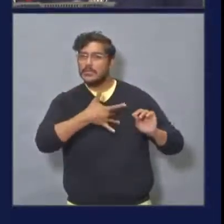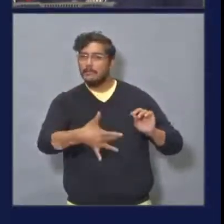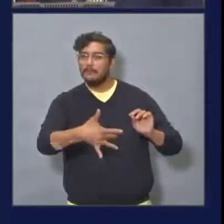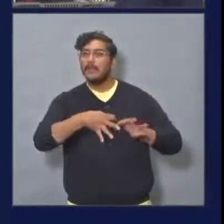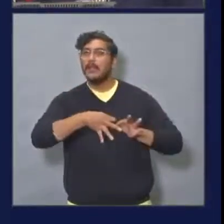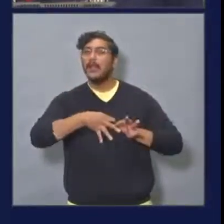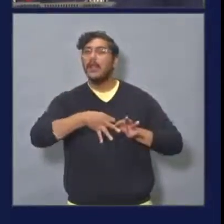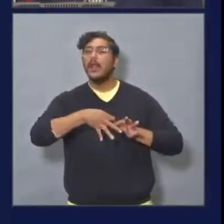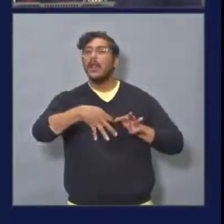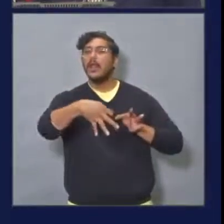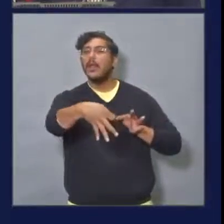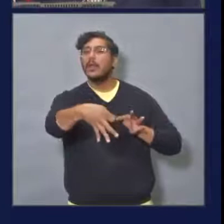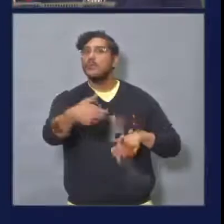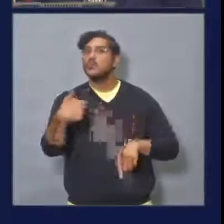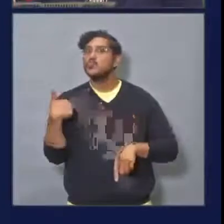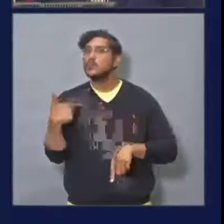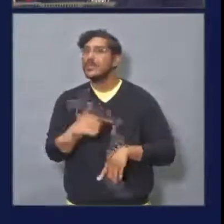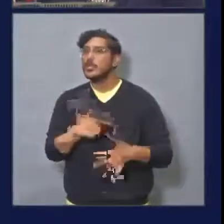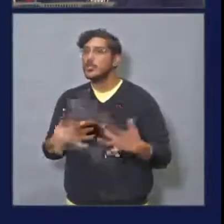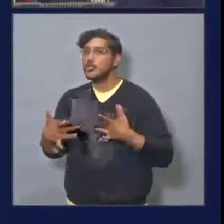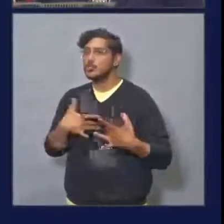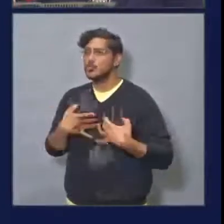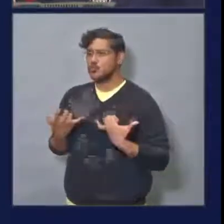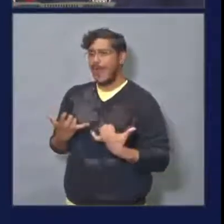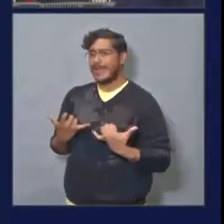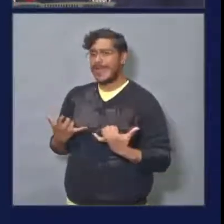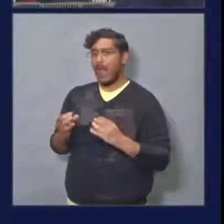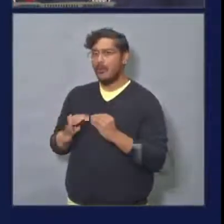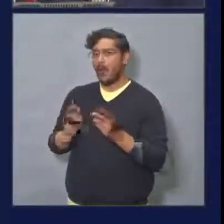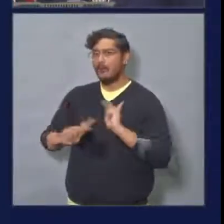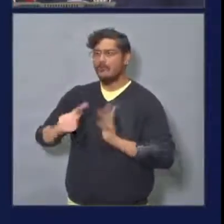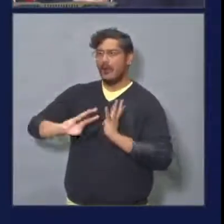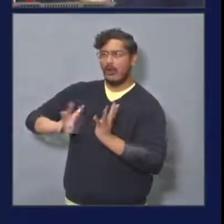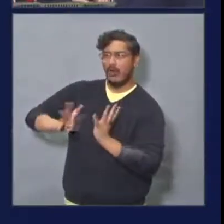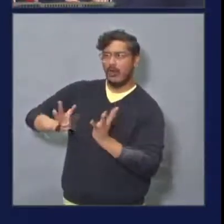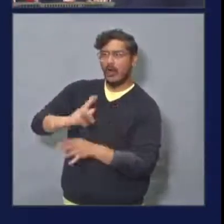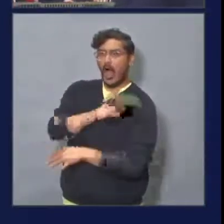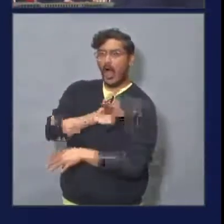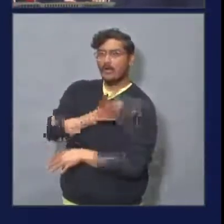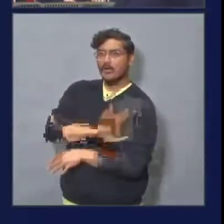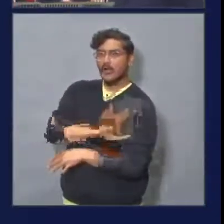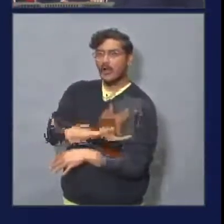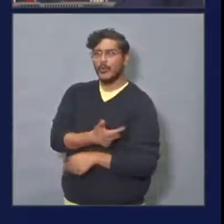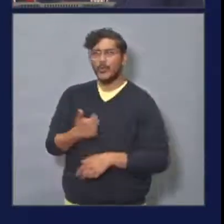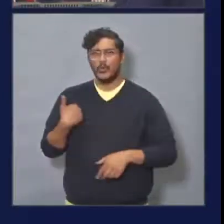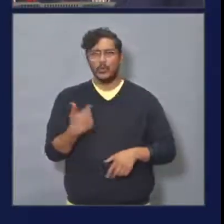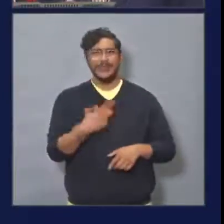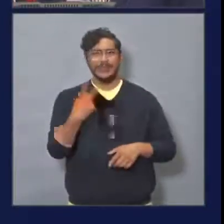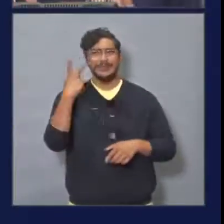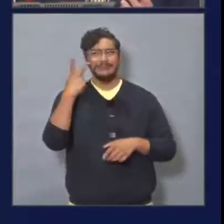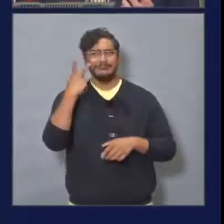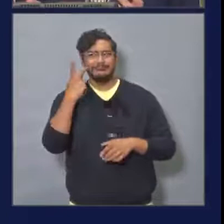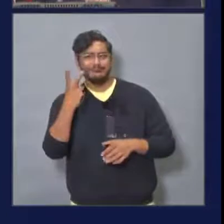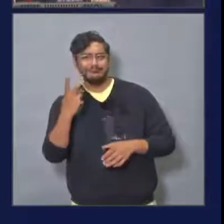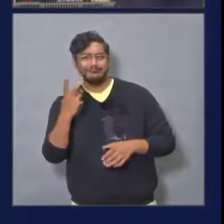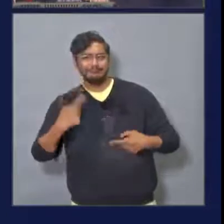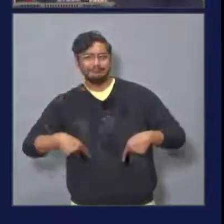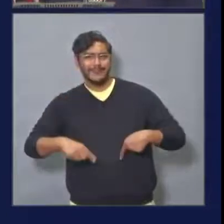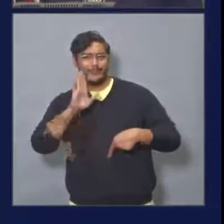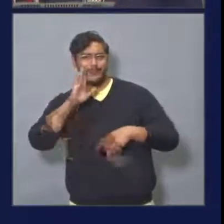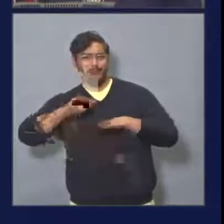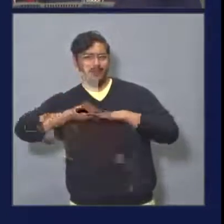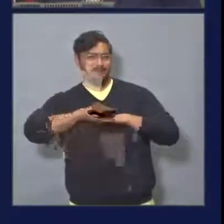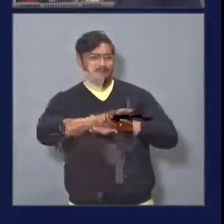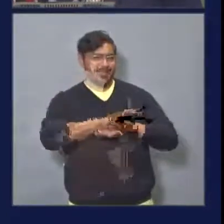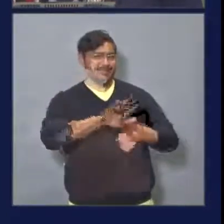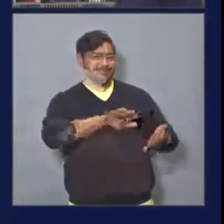the higher rates of hospitalizations, that deaths may go back up, which would be so unfortunate for us to witness here in